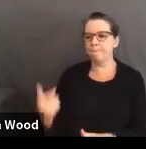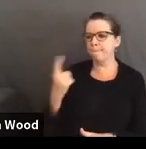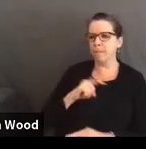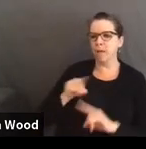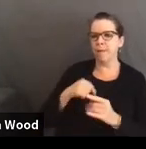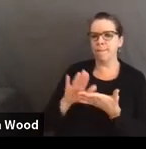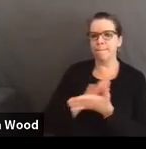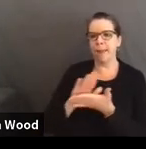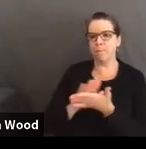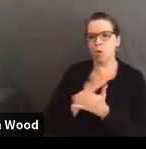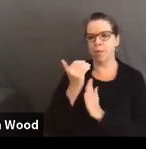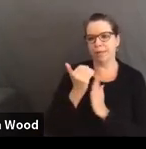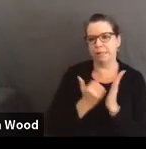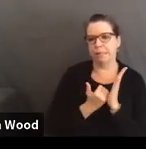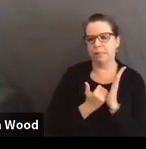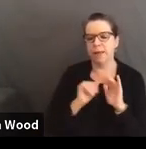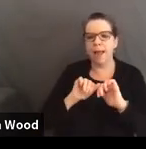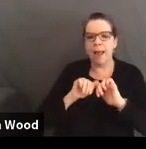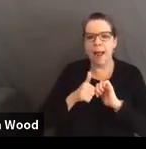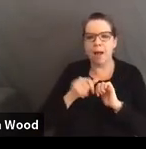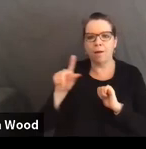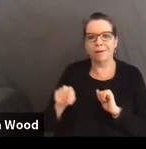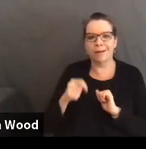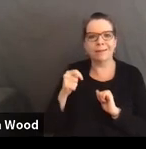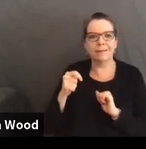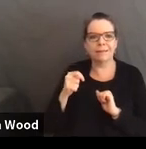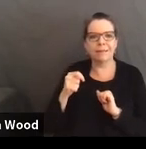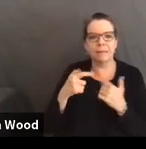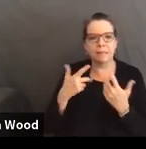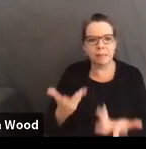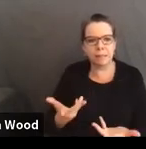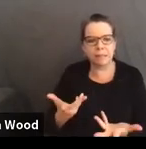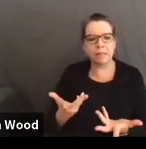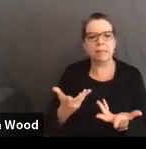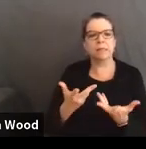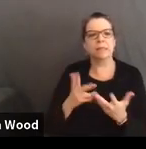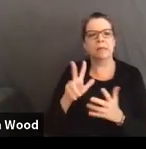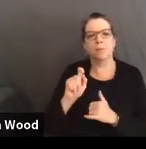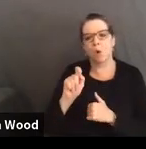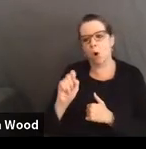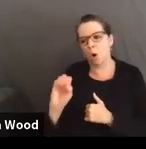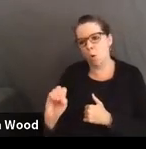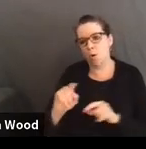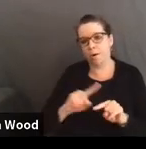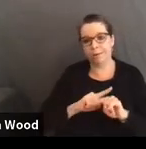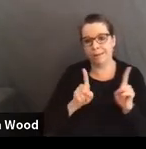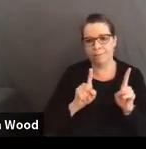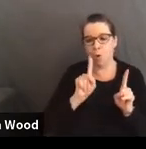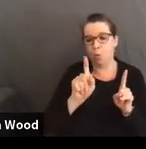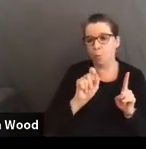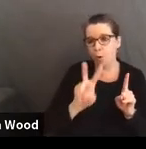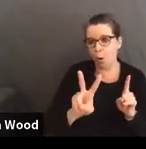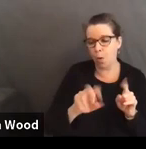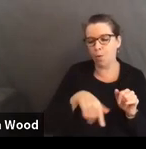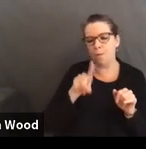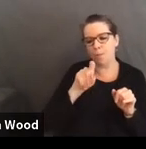paper lessons and how Texas Home Learning is similar, 3.0 is similar or different from 1.0 and 2.0.